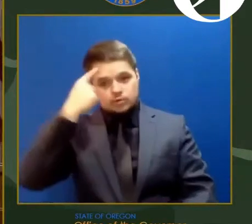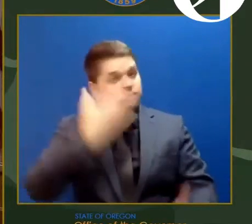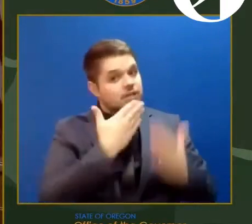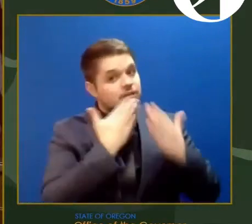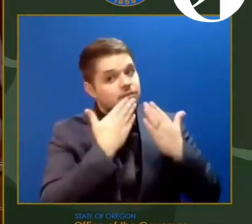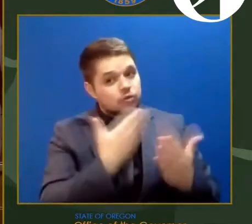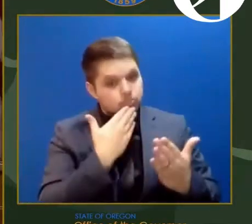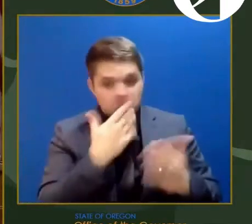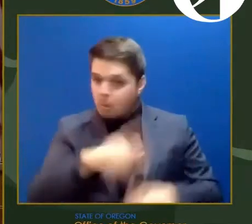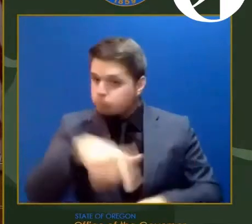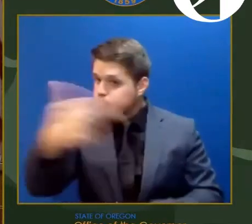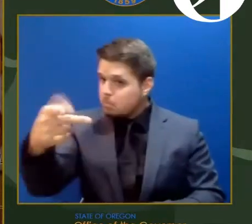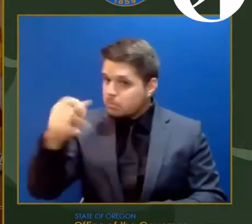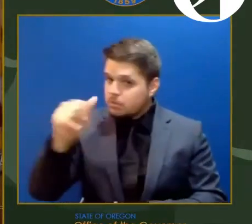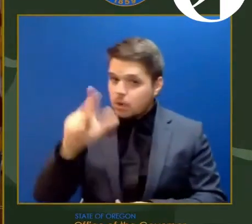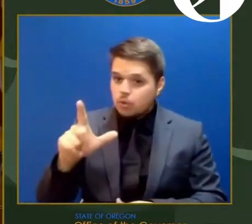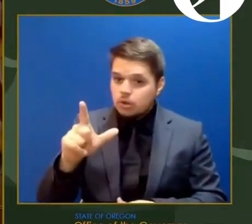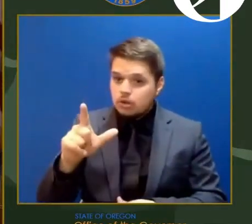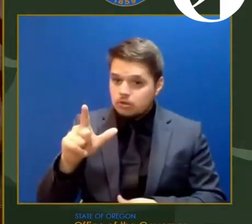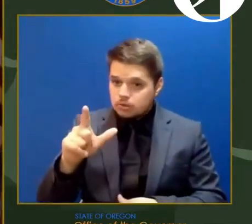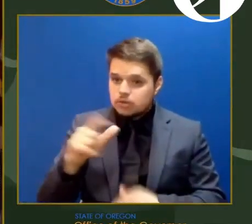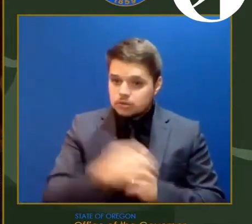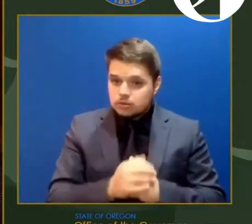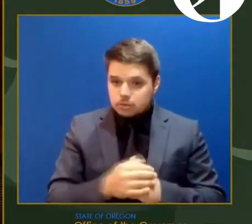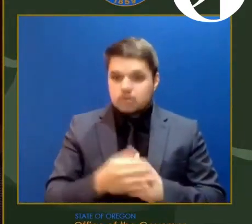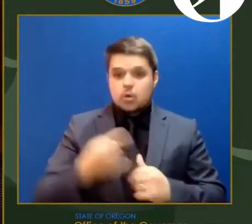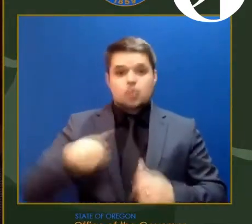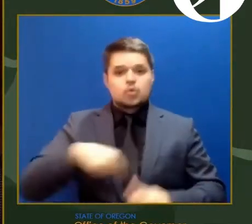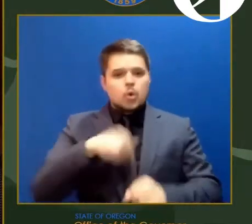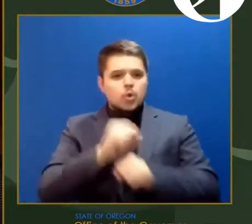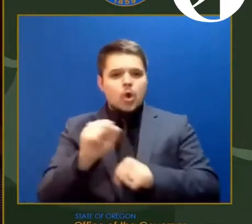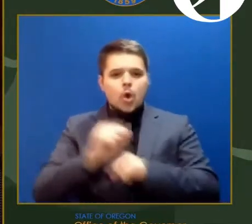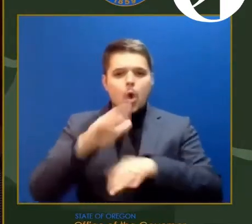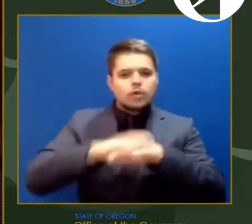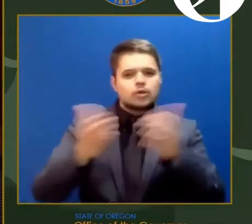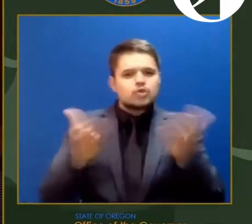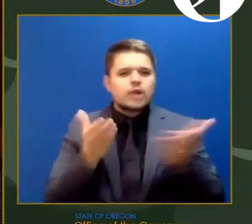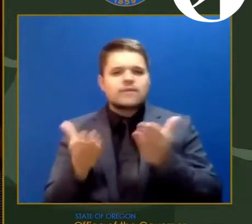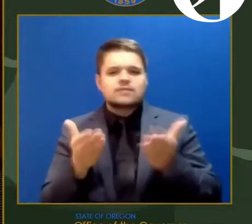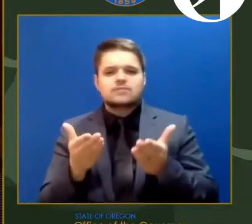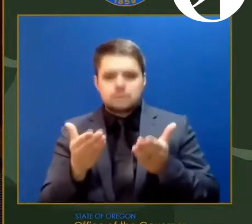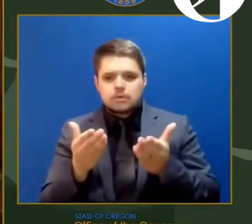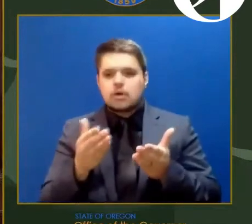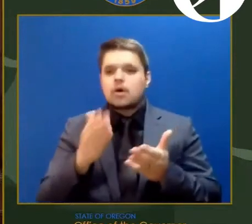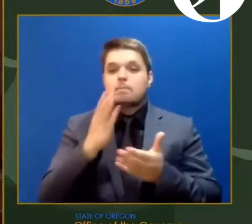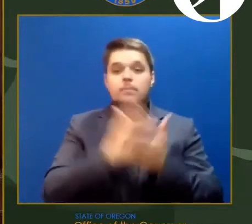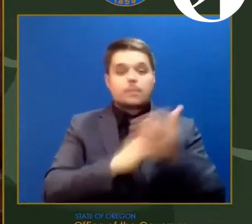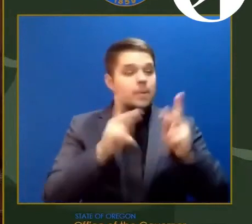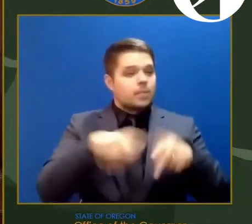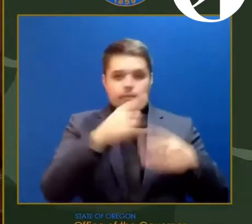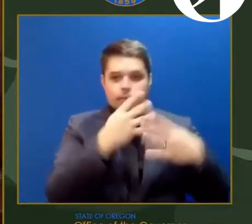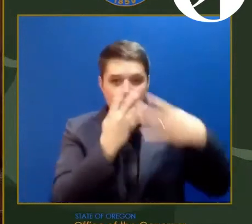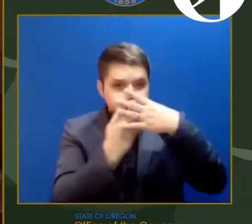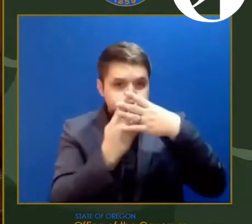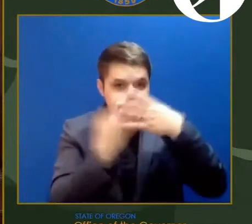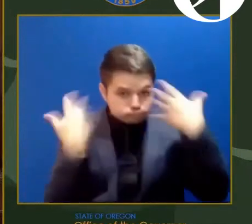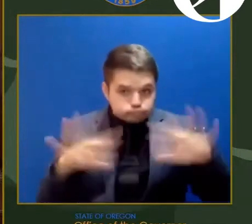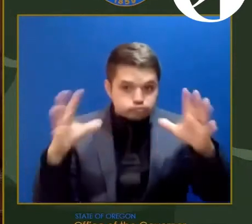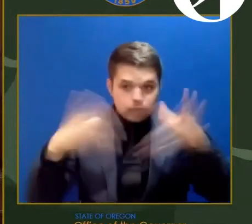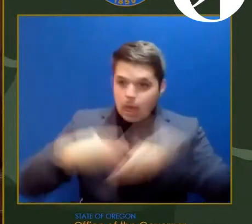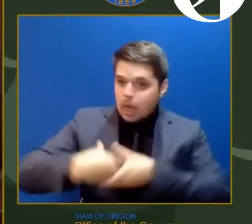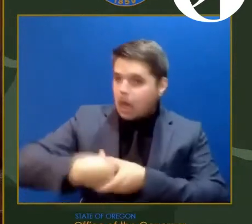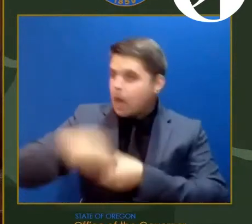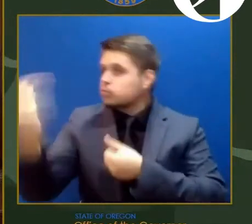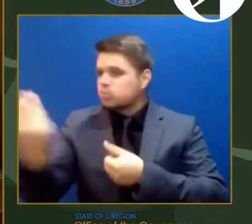services for those who are released from custody. Could you tell us why this work is so important and what we as